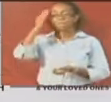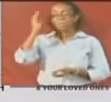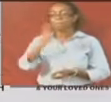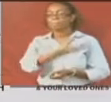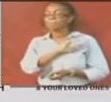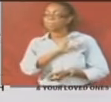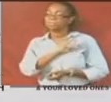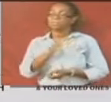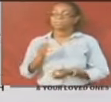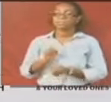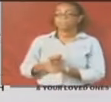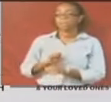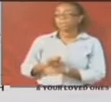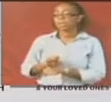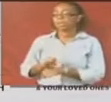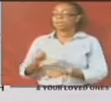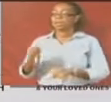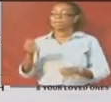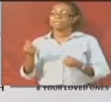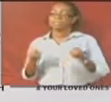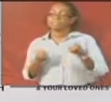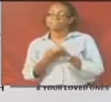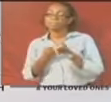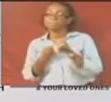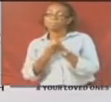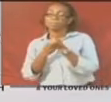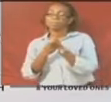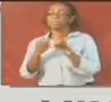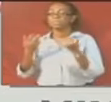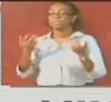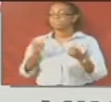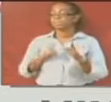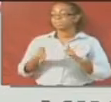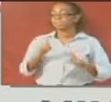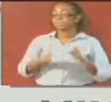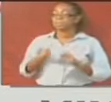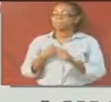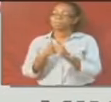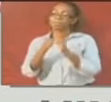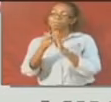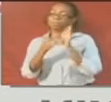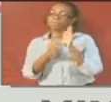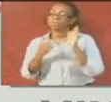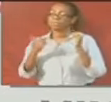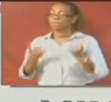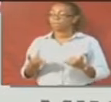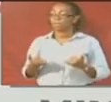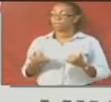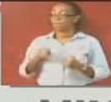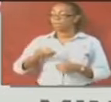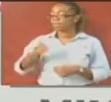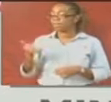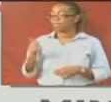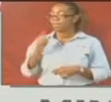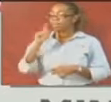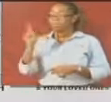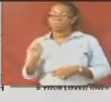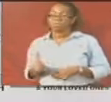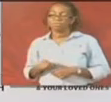has been assisting where compliance is concerned. We now go to CNC3.